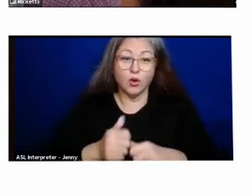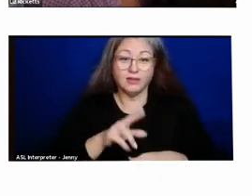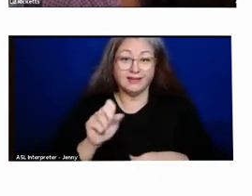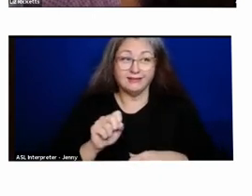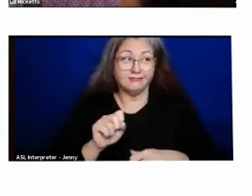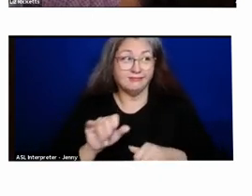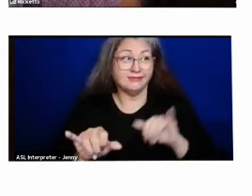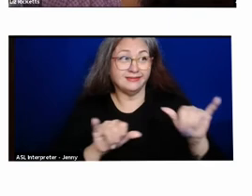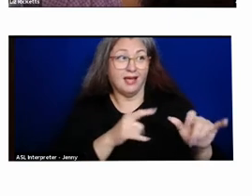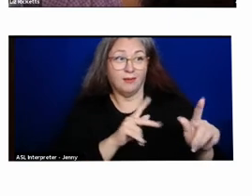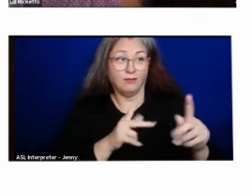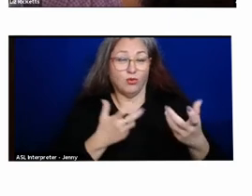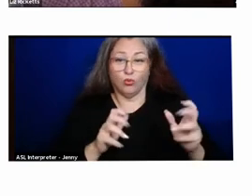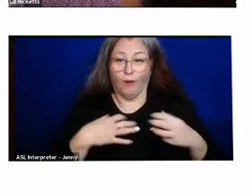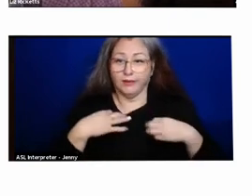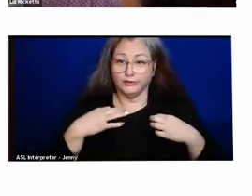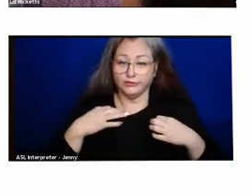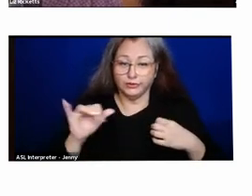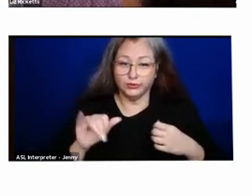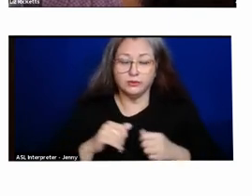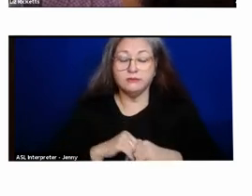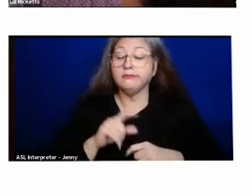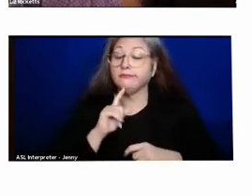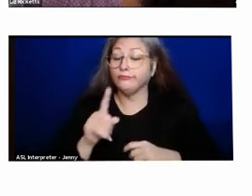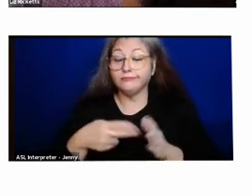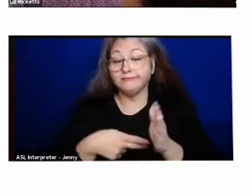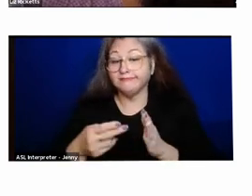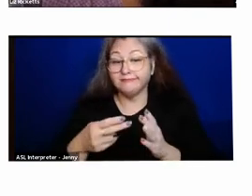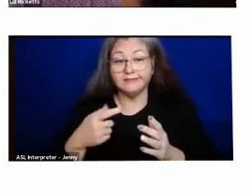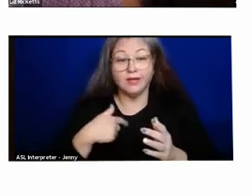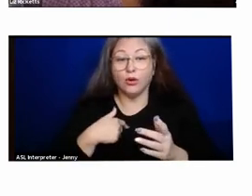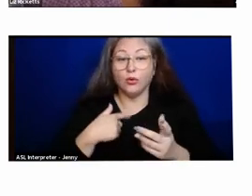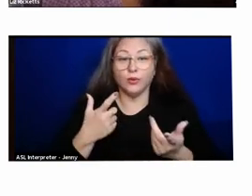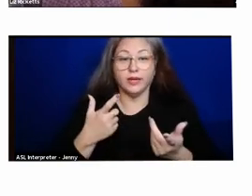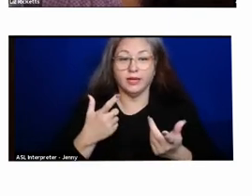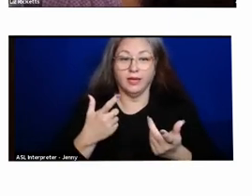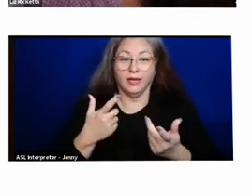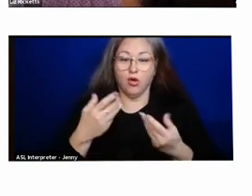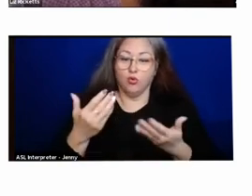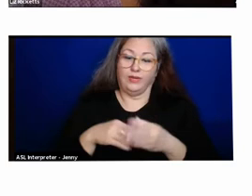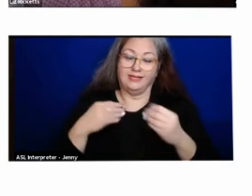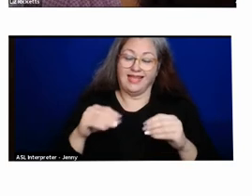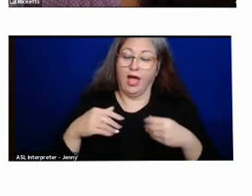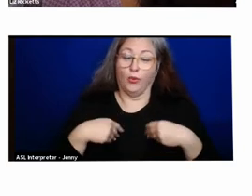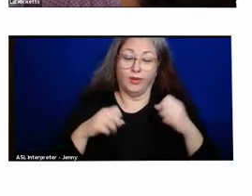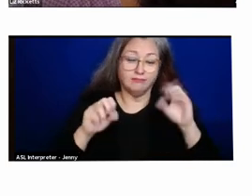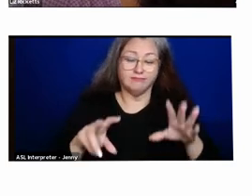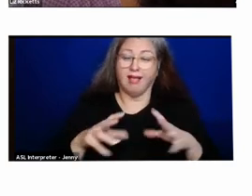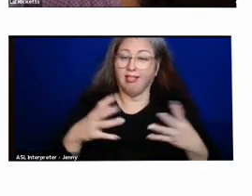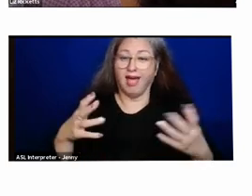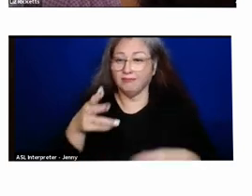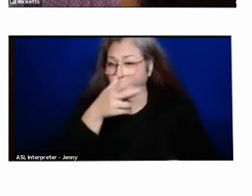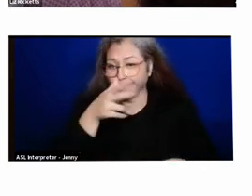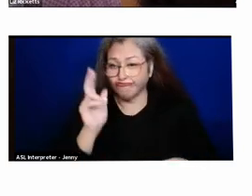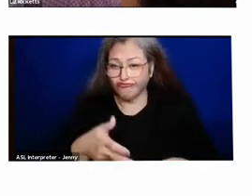either. The truth is that we have clogged up the resale system with a lot of crap. One man's trash is